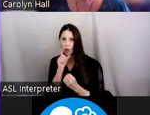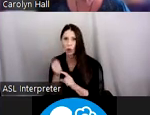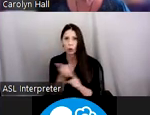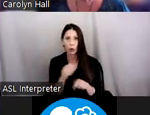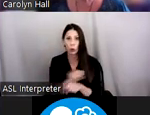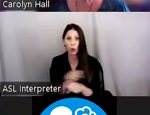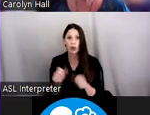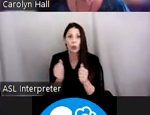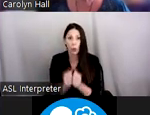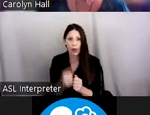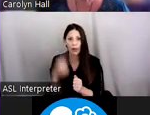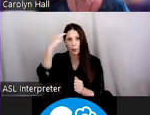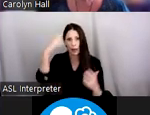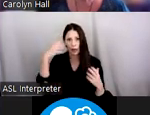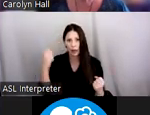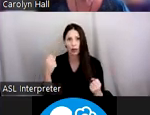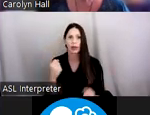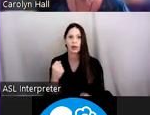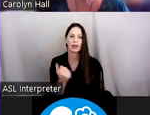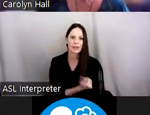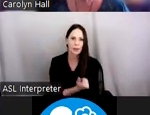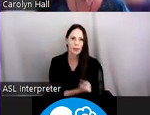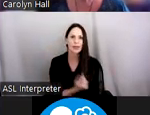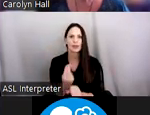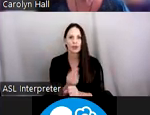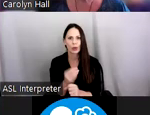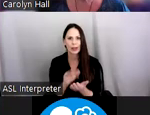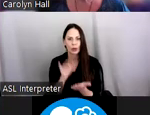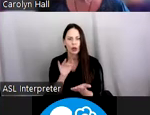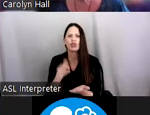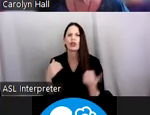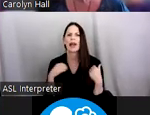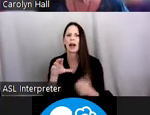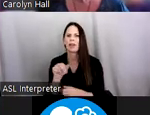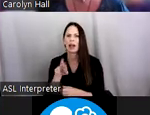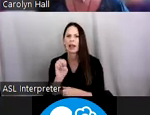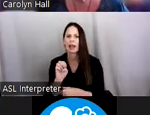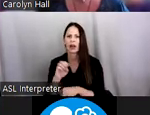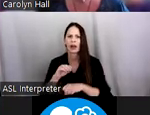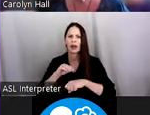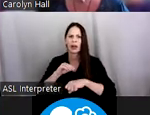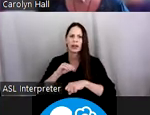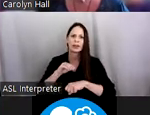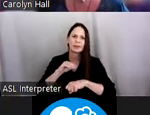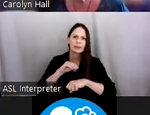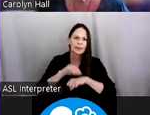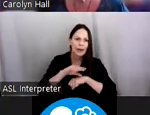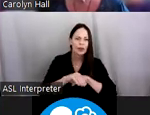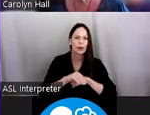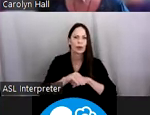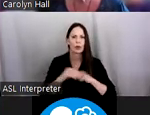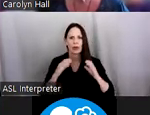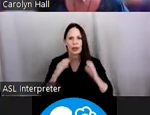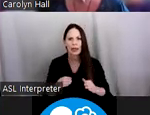and abuse should have a care council or client council or advisory